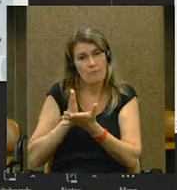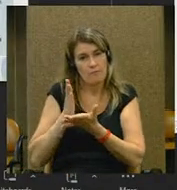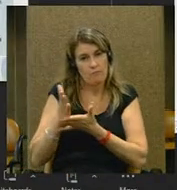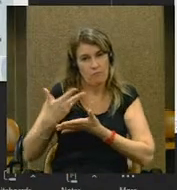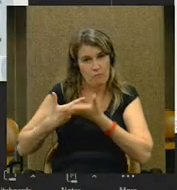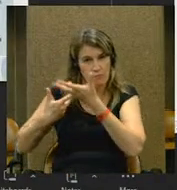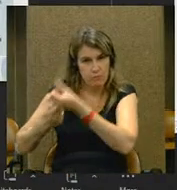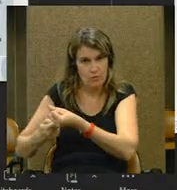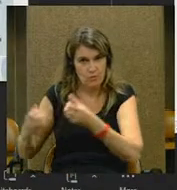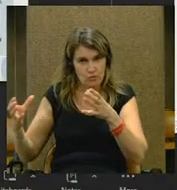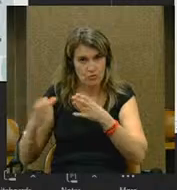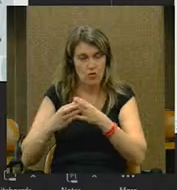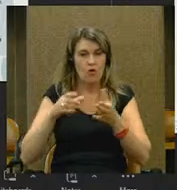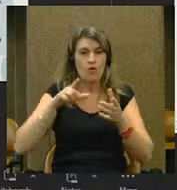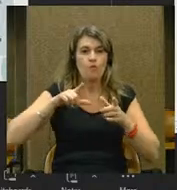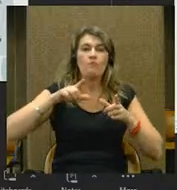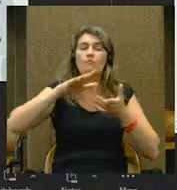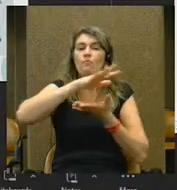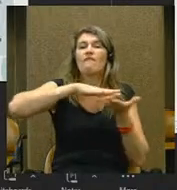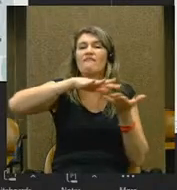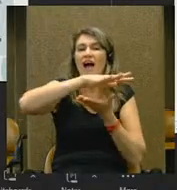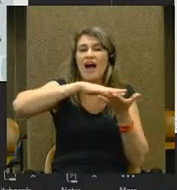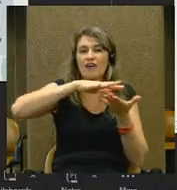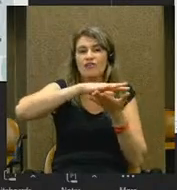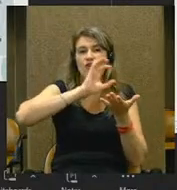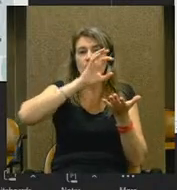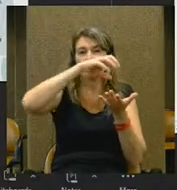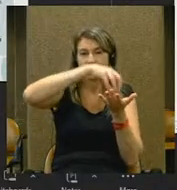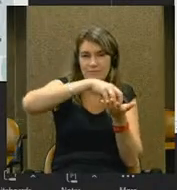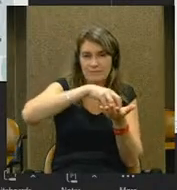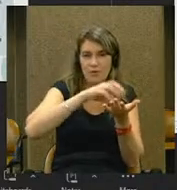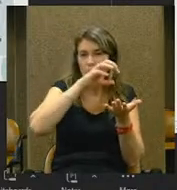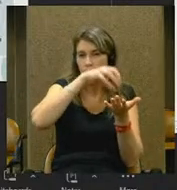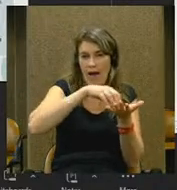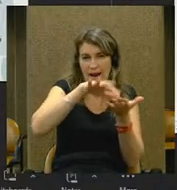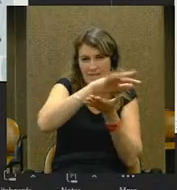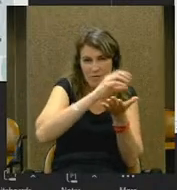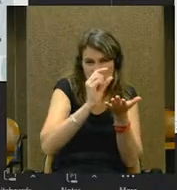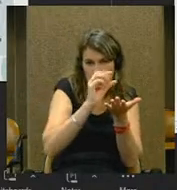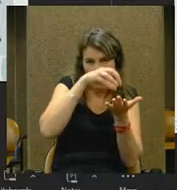municipalities, communities, Indigenous partners, first responders,